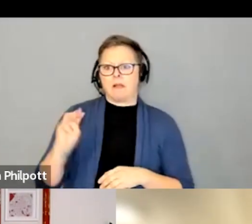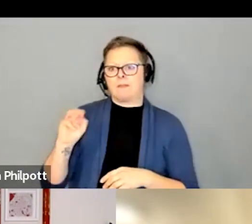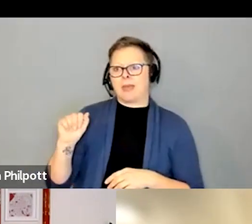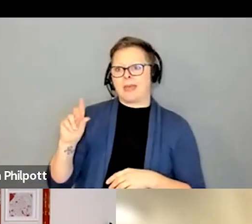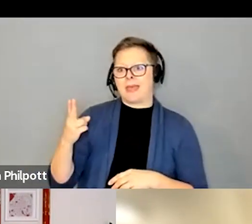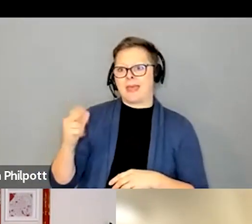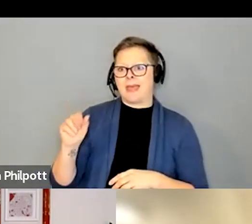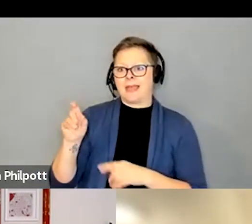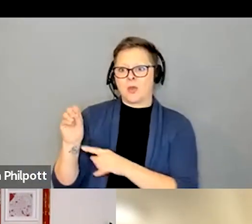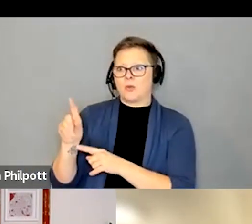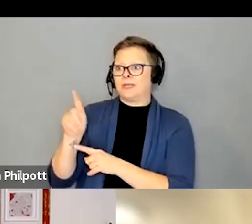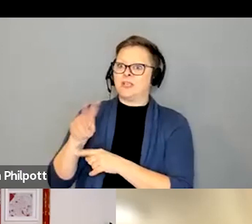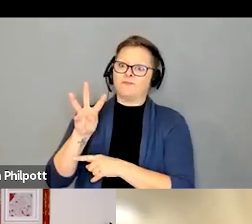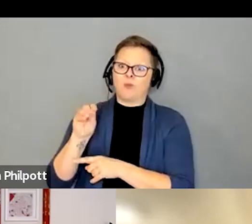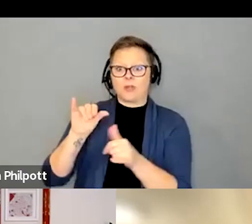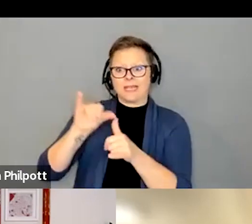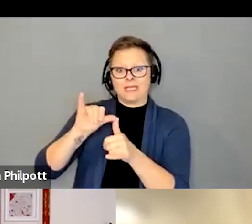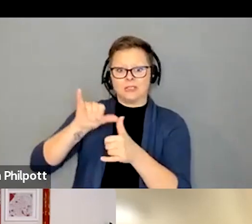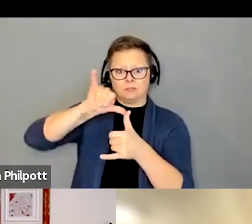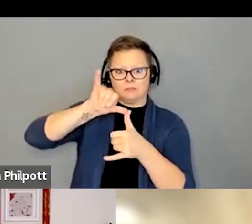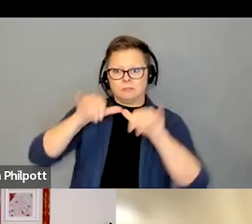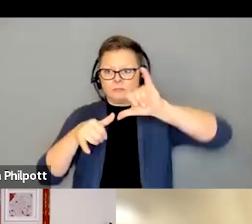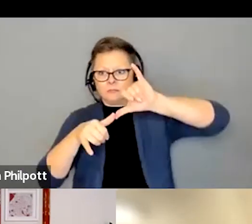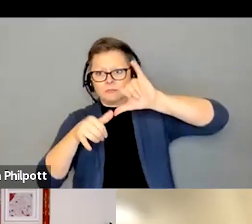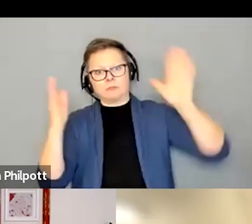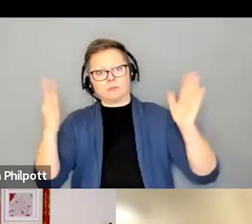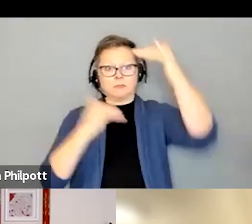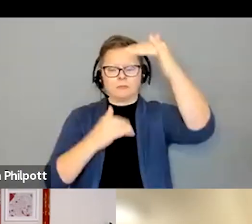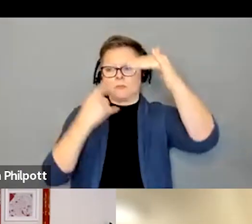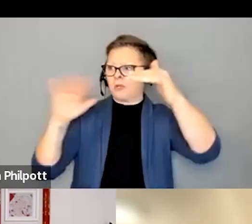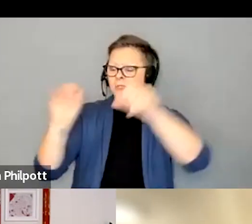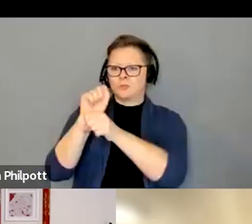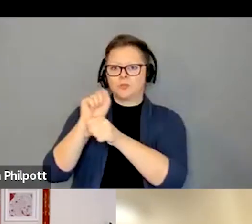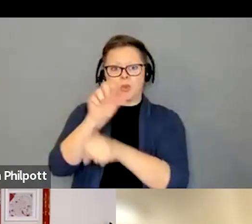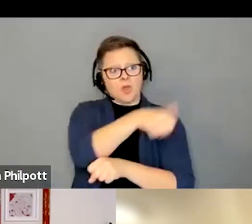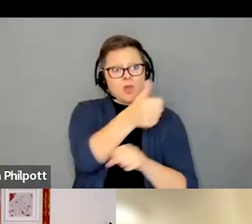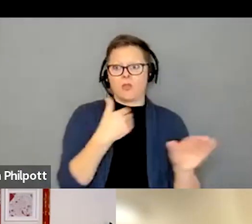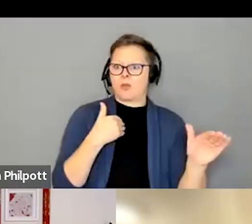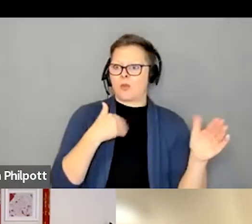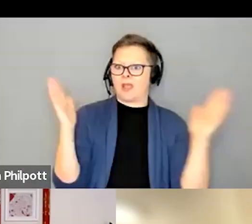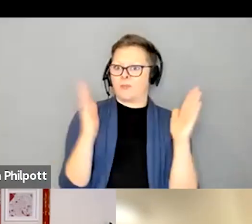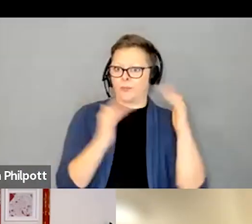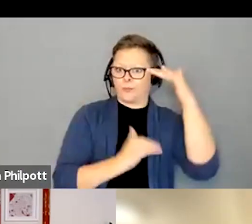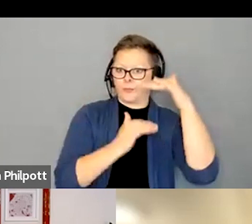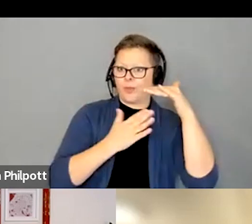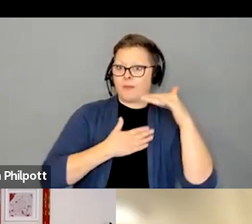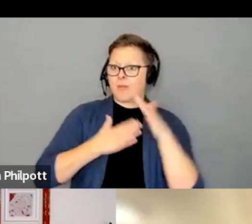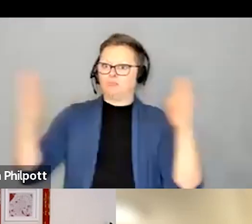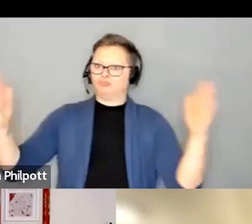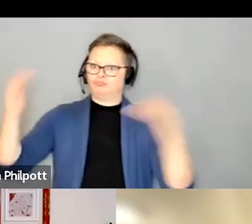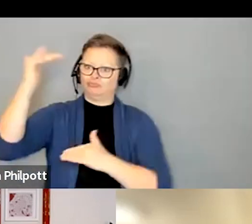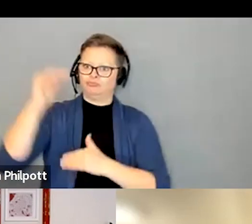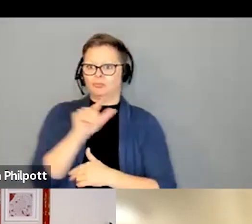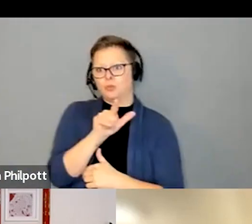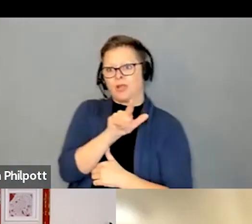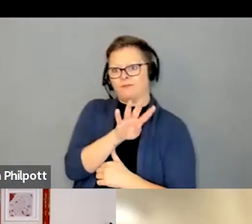40-inch monitor in order to do his job, but everybody else at work has a 24-inch monitor. Why should Mahadeo get a 40-inch monitor, right? Everyone else has a 24-inch